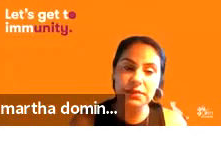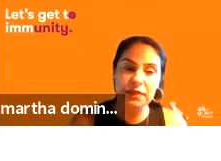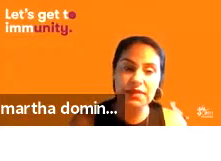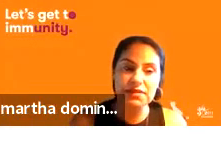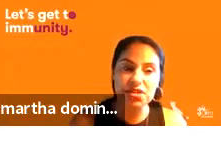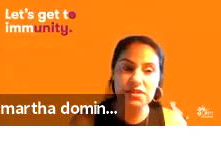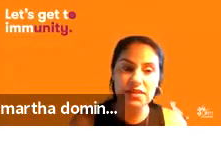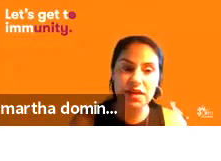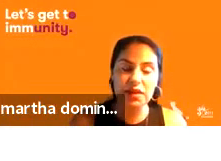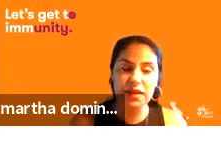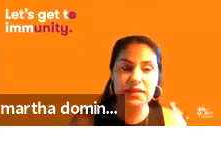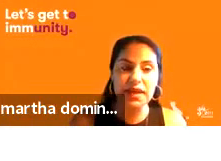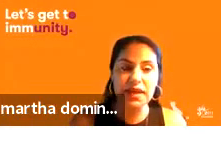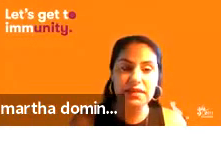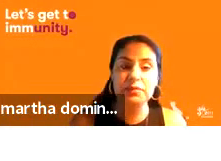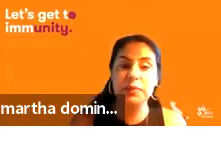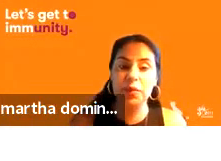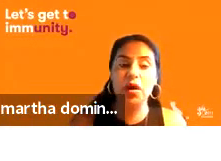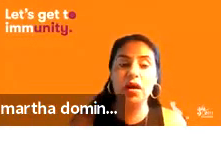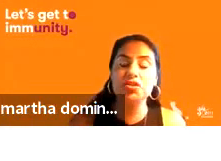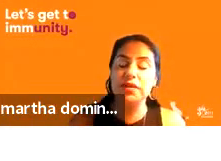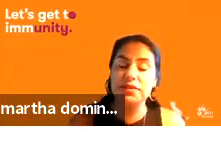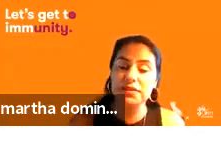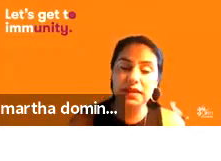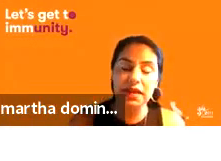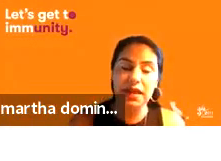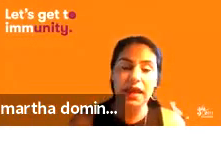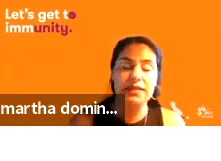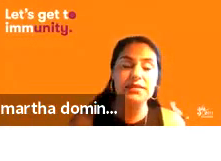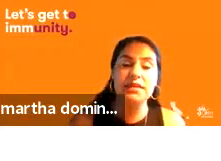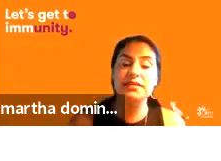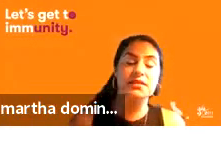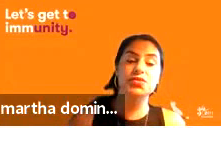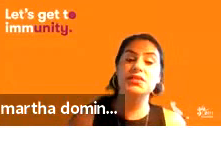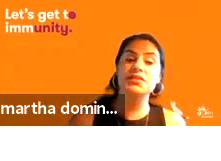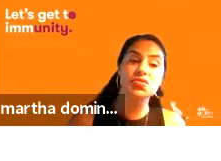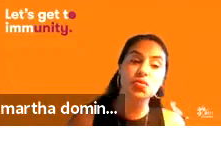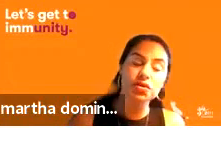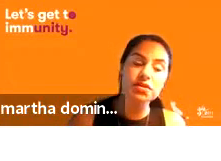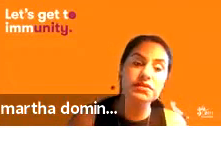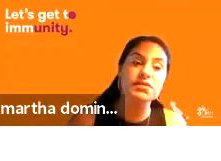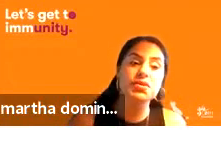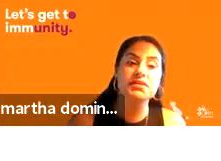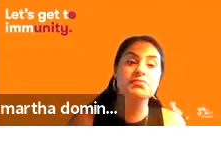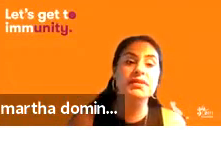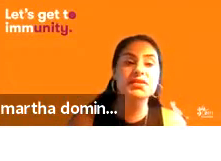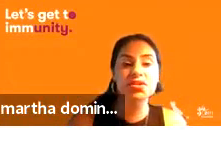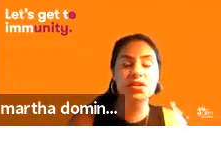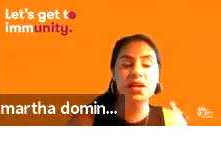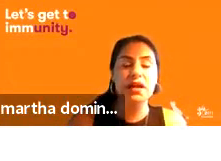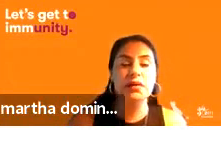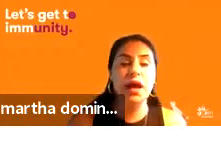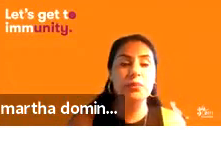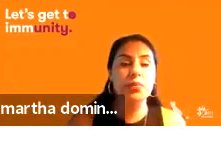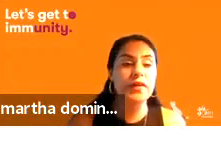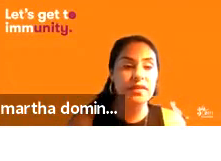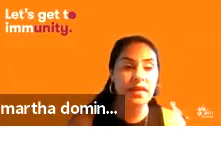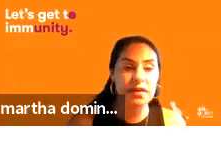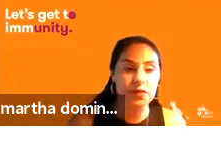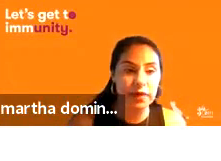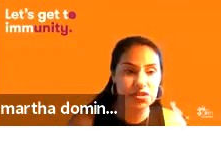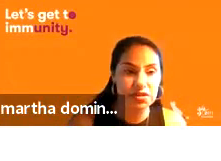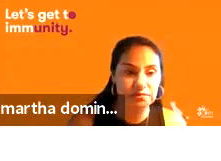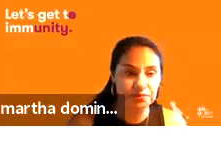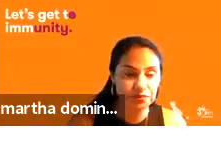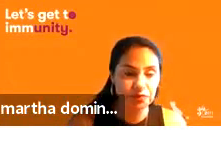we disseminate messages, that really indicates that the people are trusting and see us as a trusted source, as a trusted messenger, providing